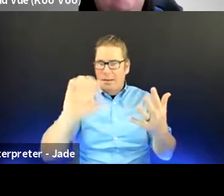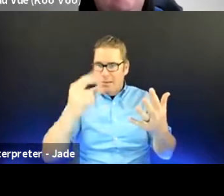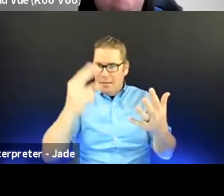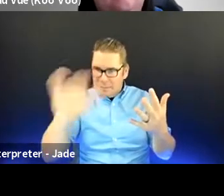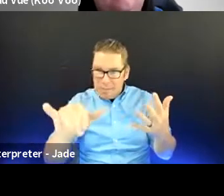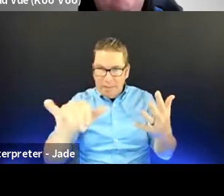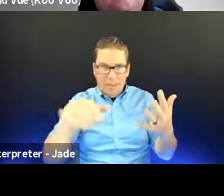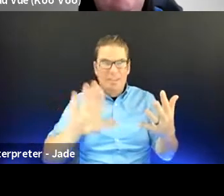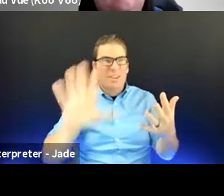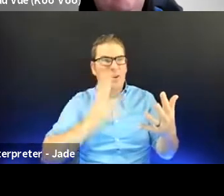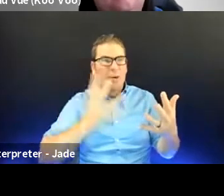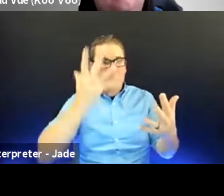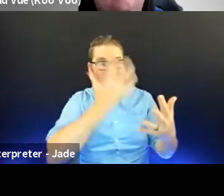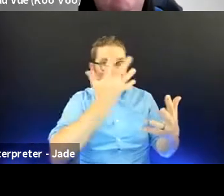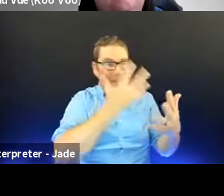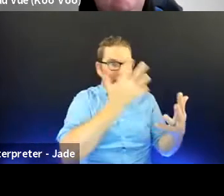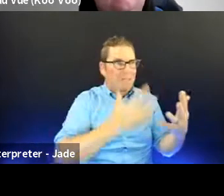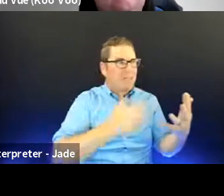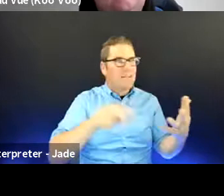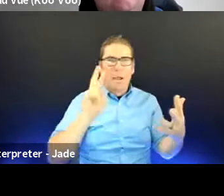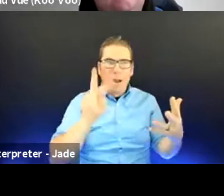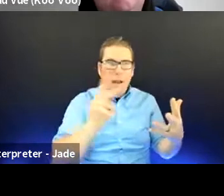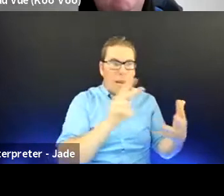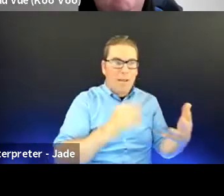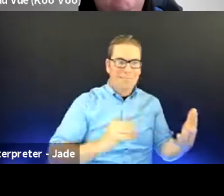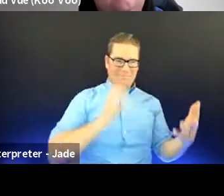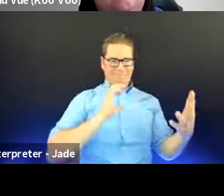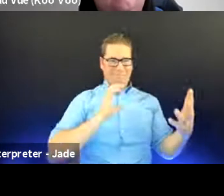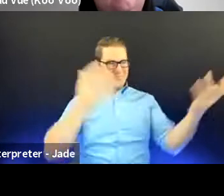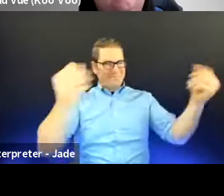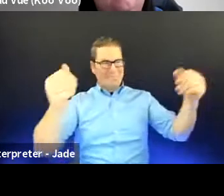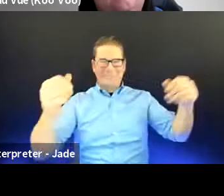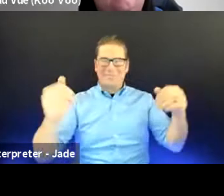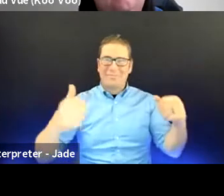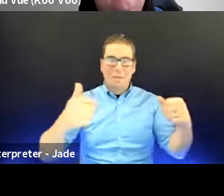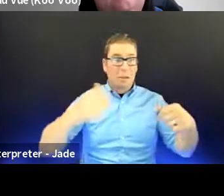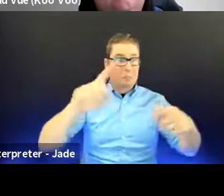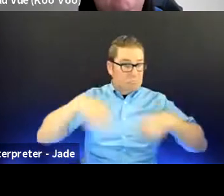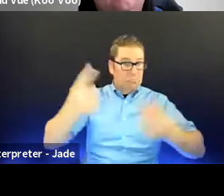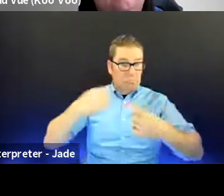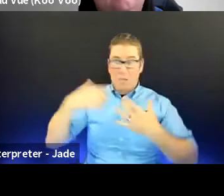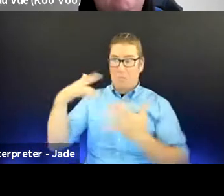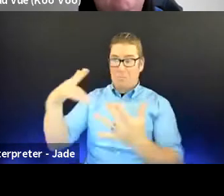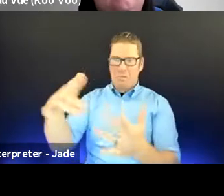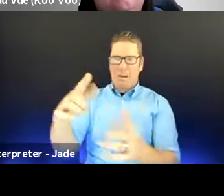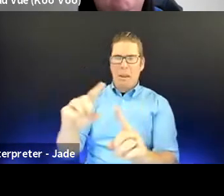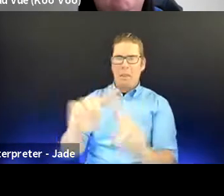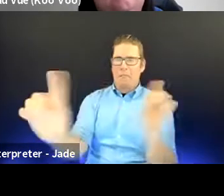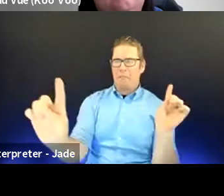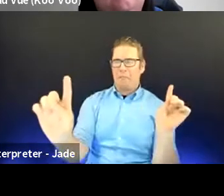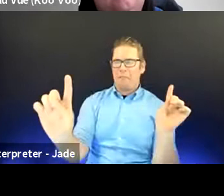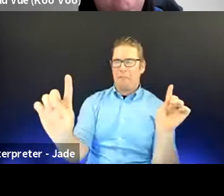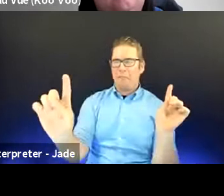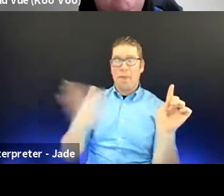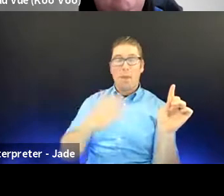a face and name at this point. And so my journey is kind of different. My route was, my dad was a